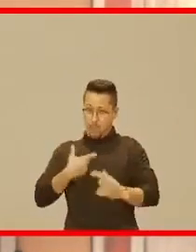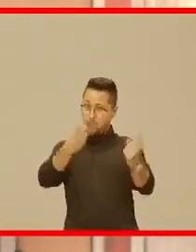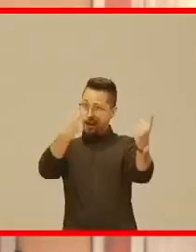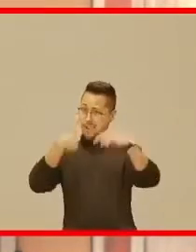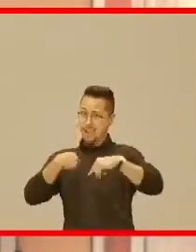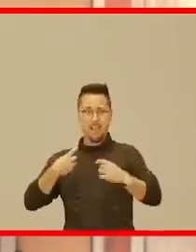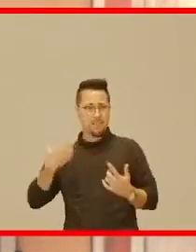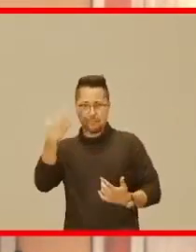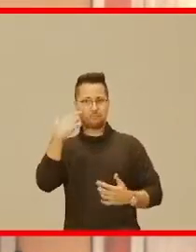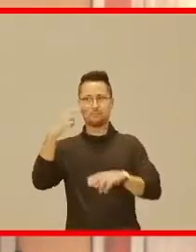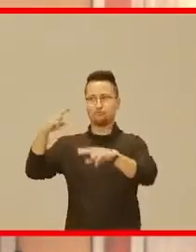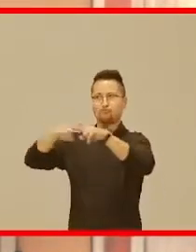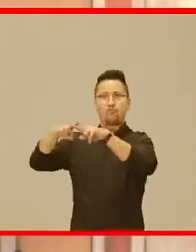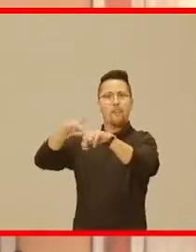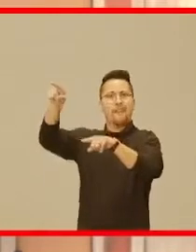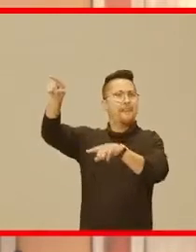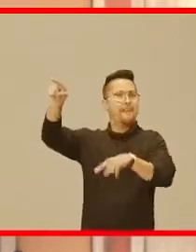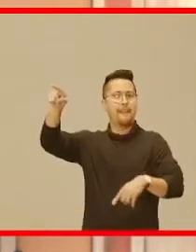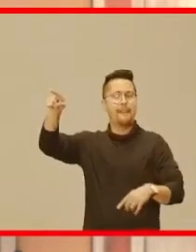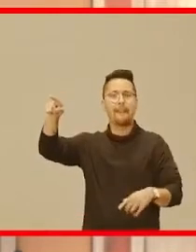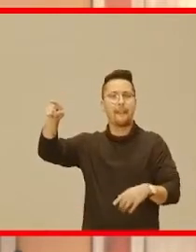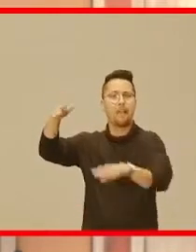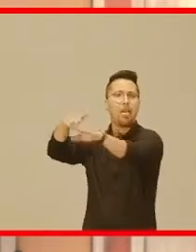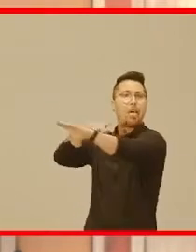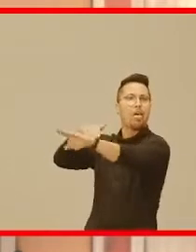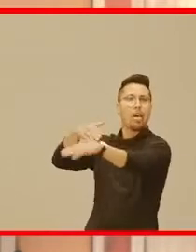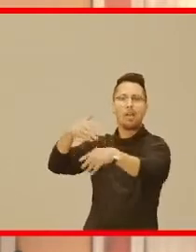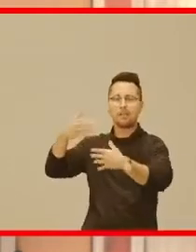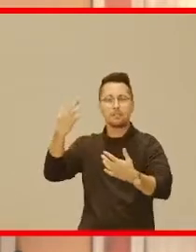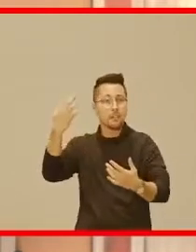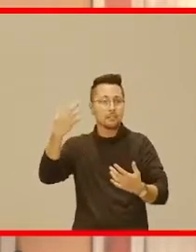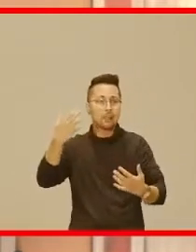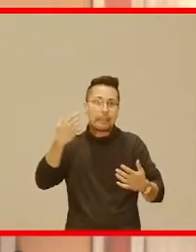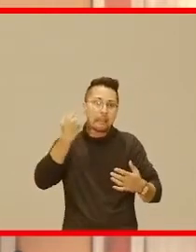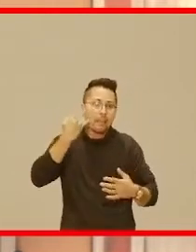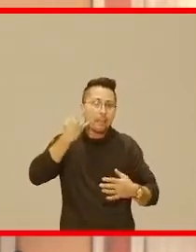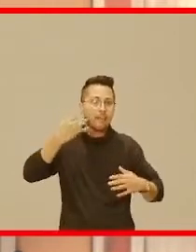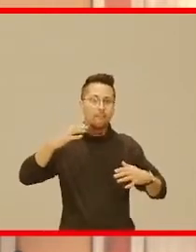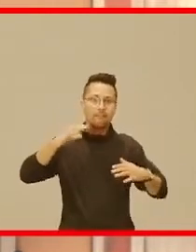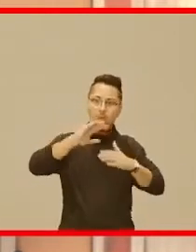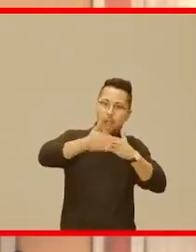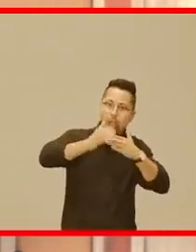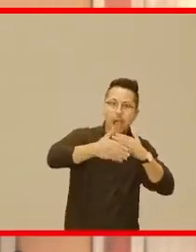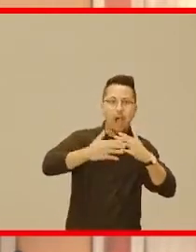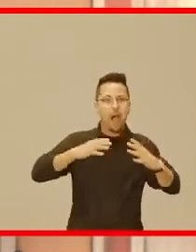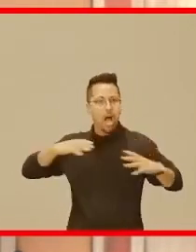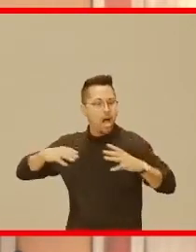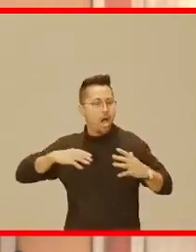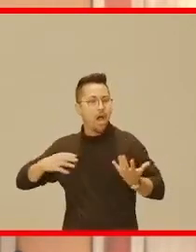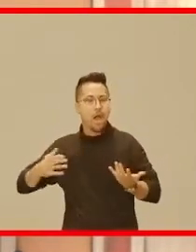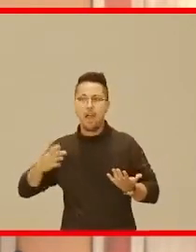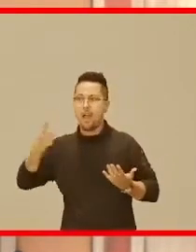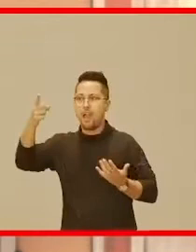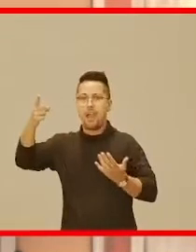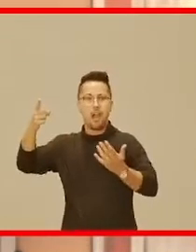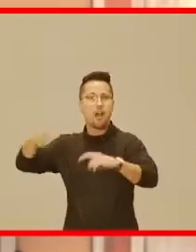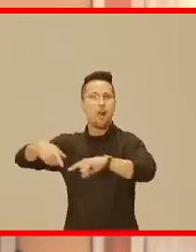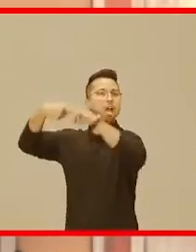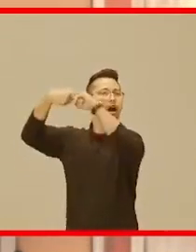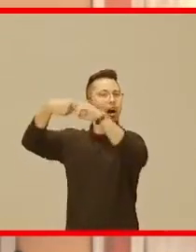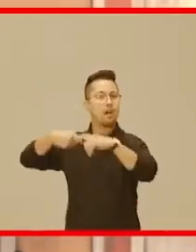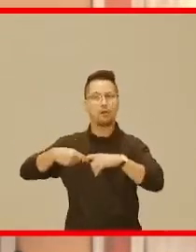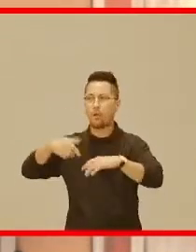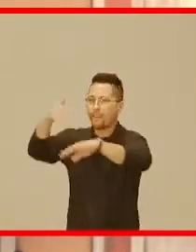is not in the weekends and holidays, and I wanted so bad to get it on weekends and holidays and nighttime so